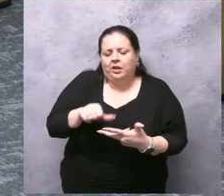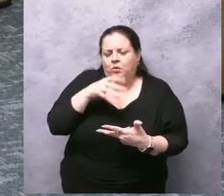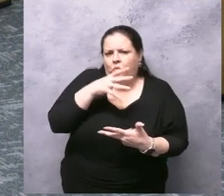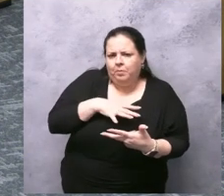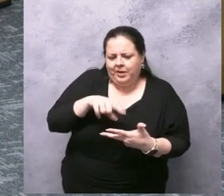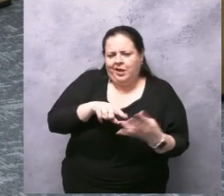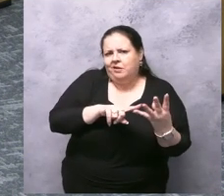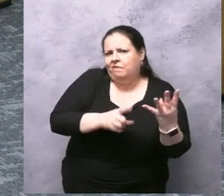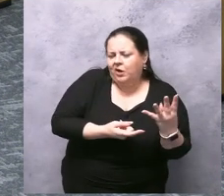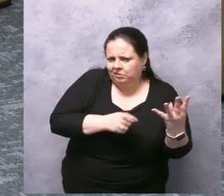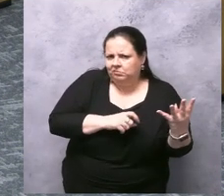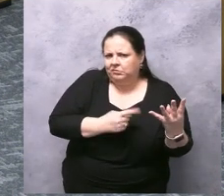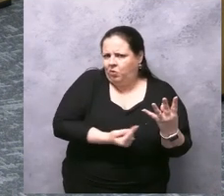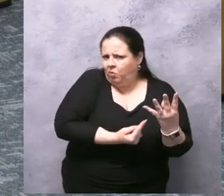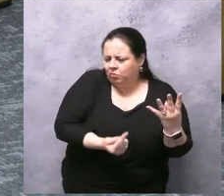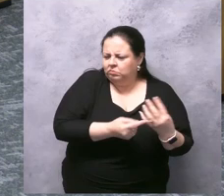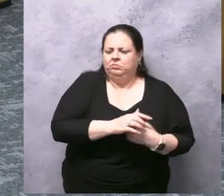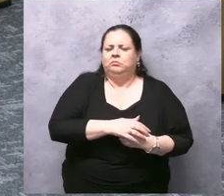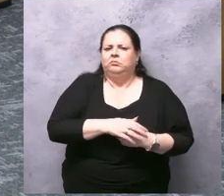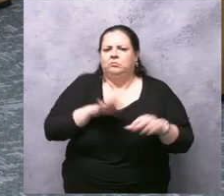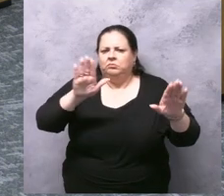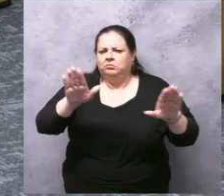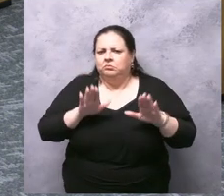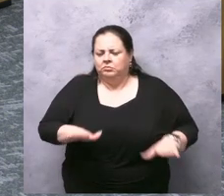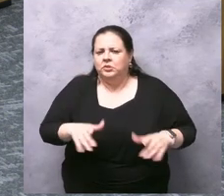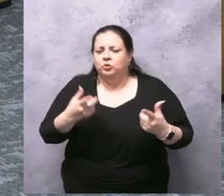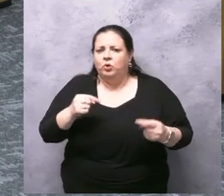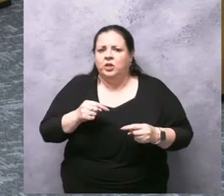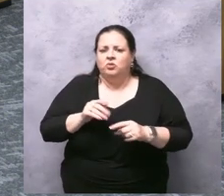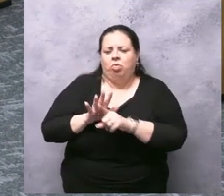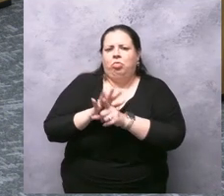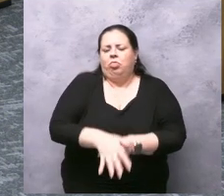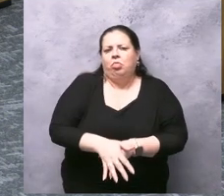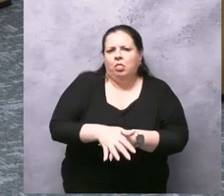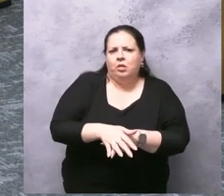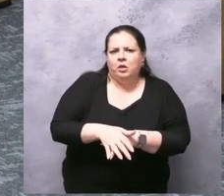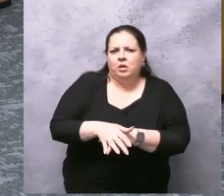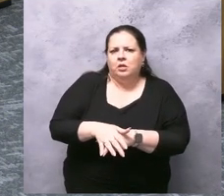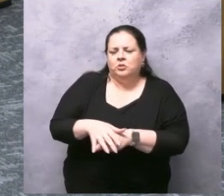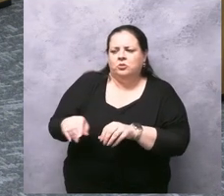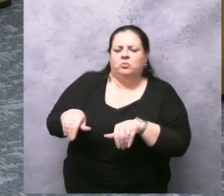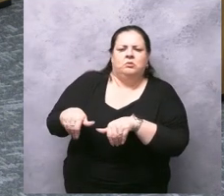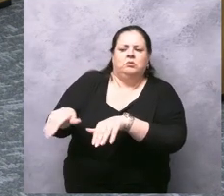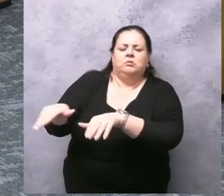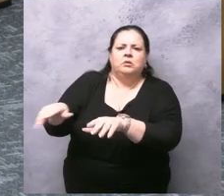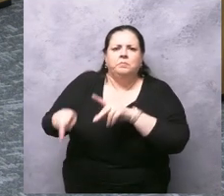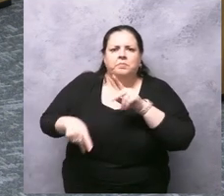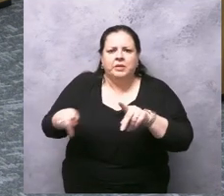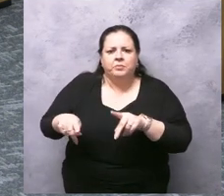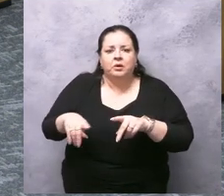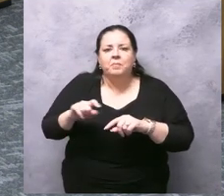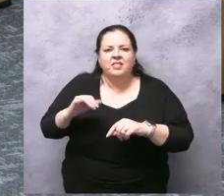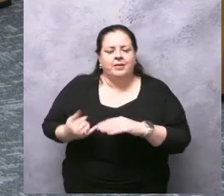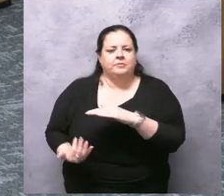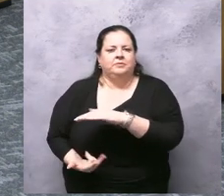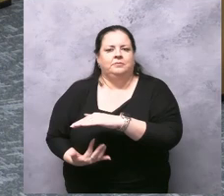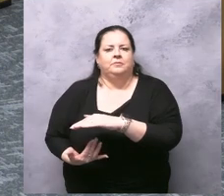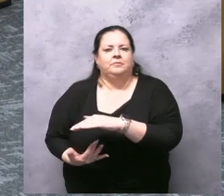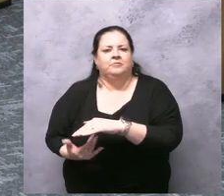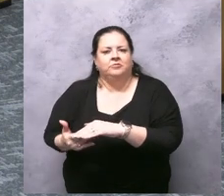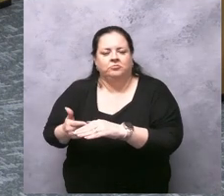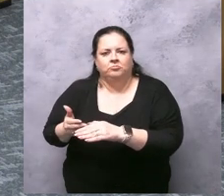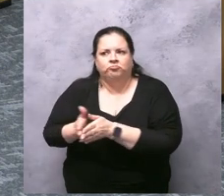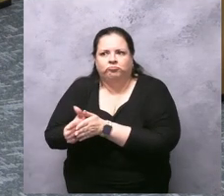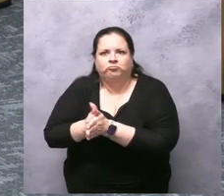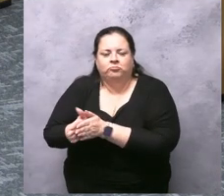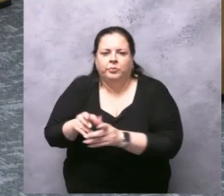herself. It's a great way to try to deter people from speaking out, but you know what? It just fires up people.